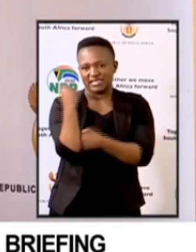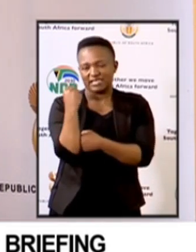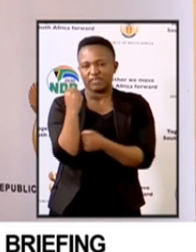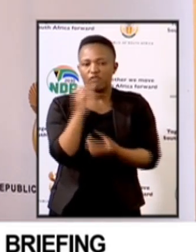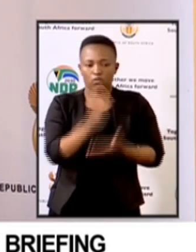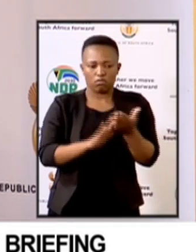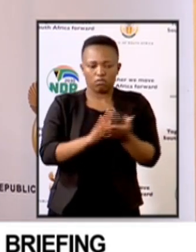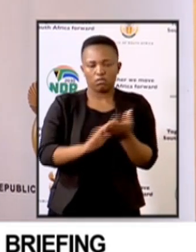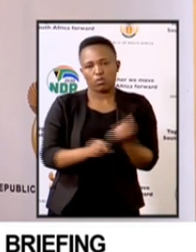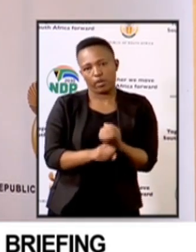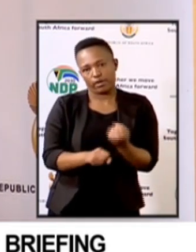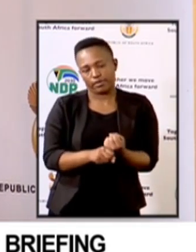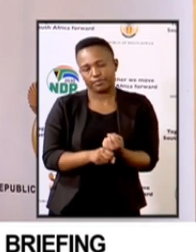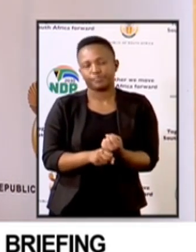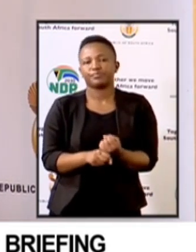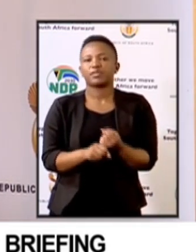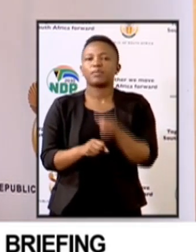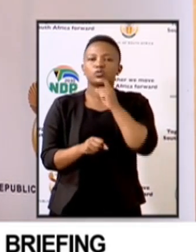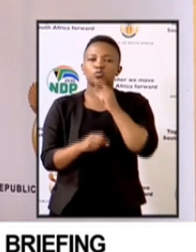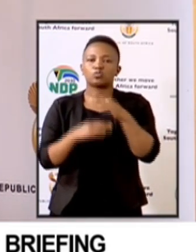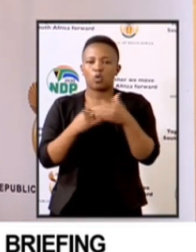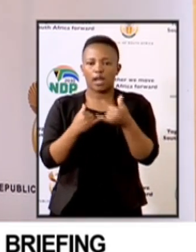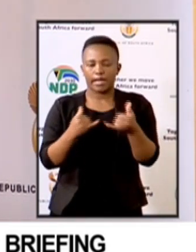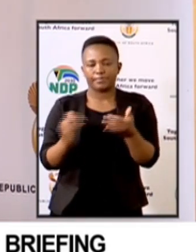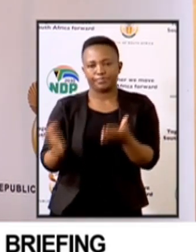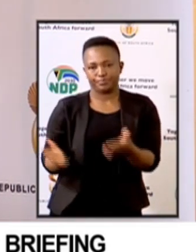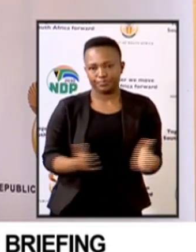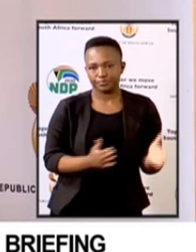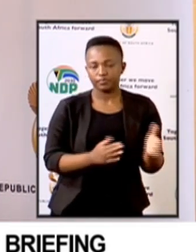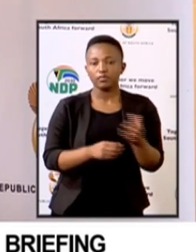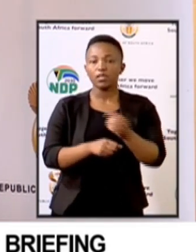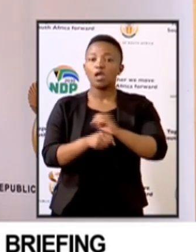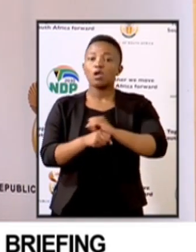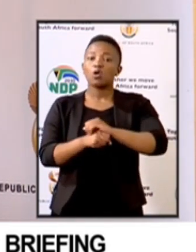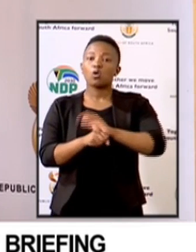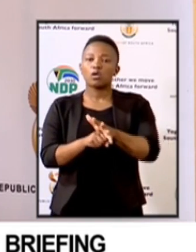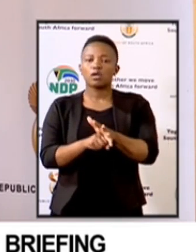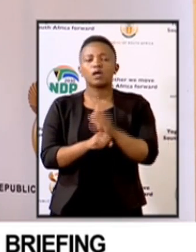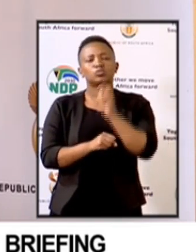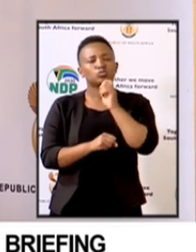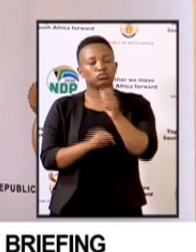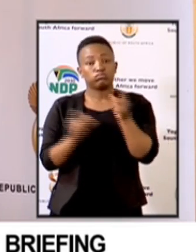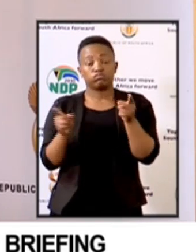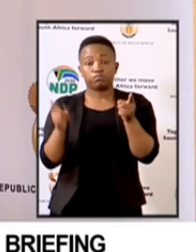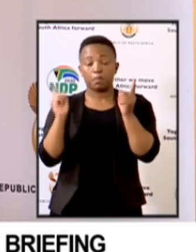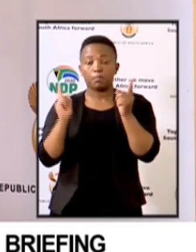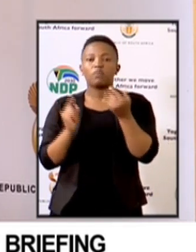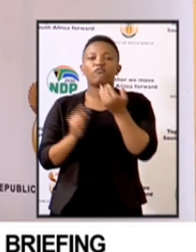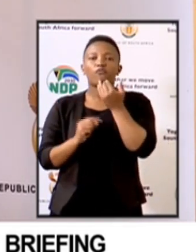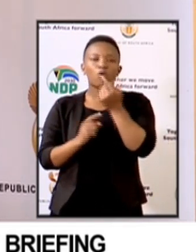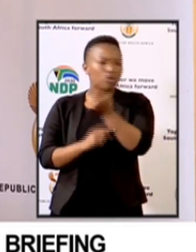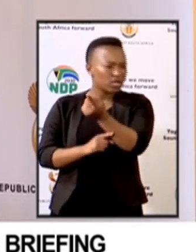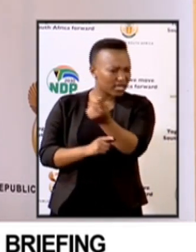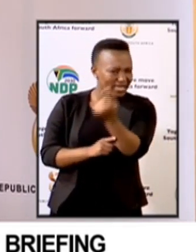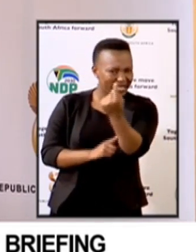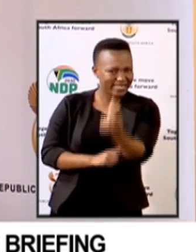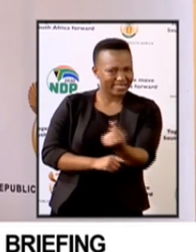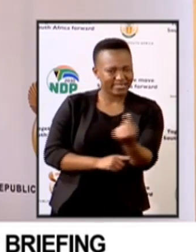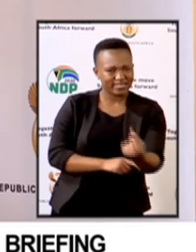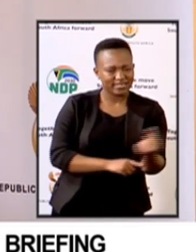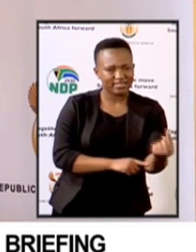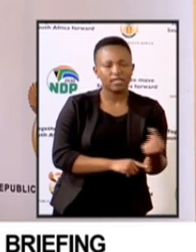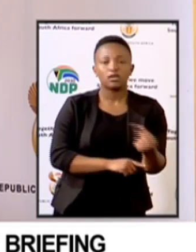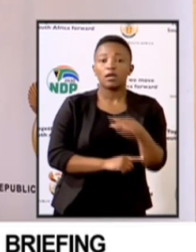operation. COVID-19 remains a threat to everyone, and therefore extra